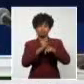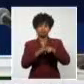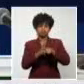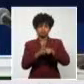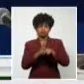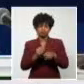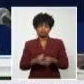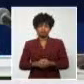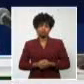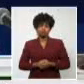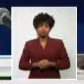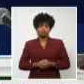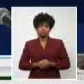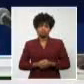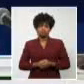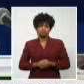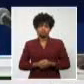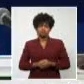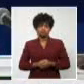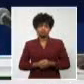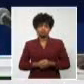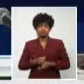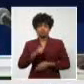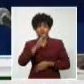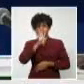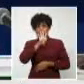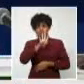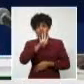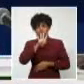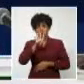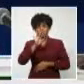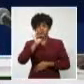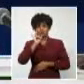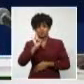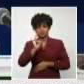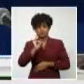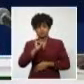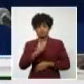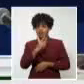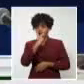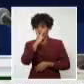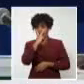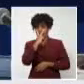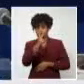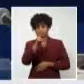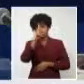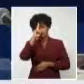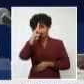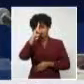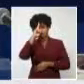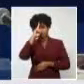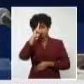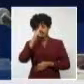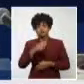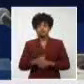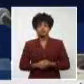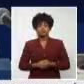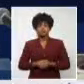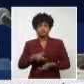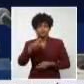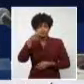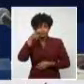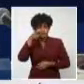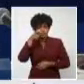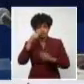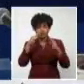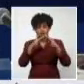667 suspected, and 447 COVID-19 positive patients.